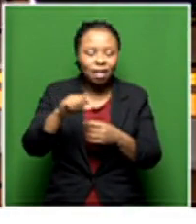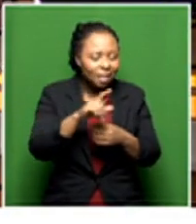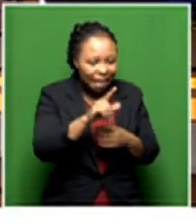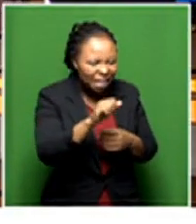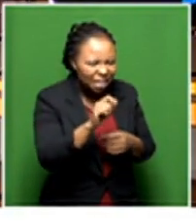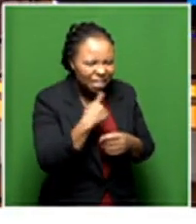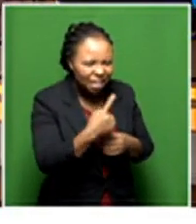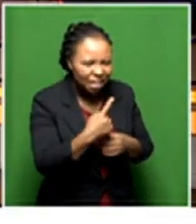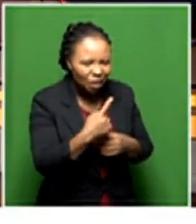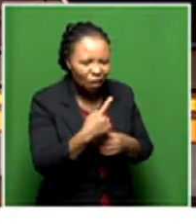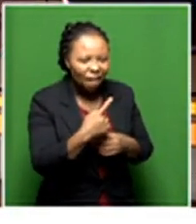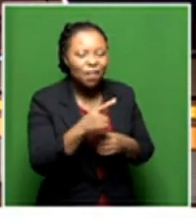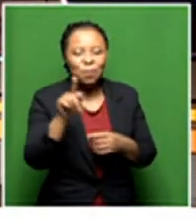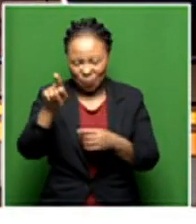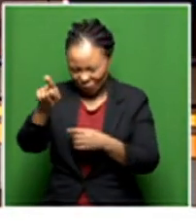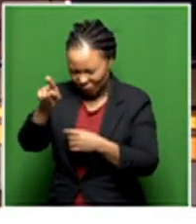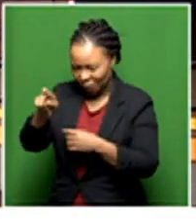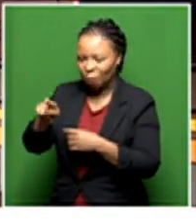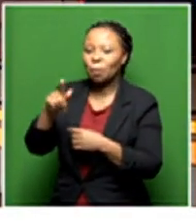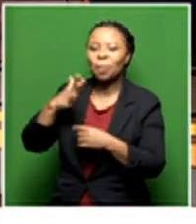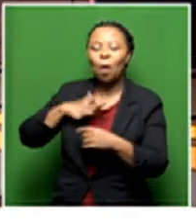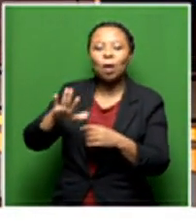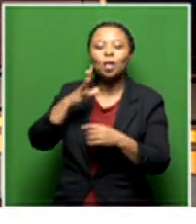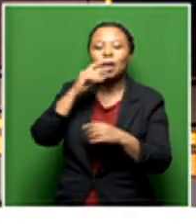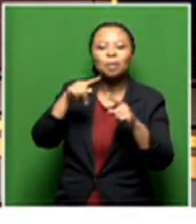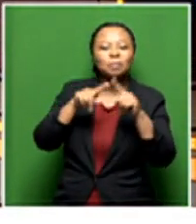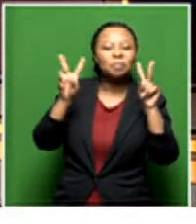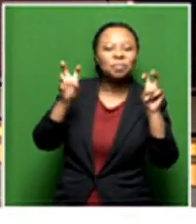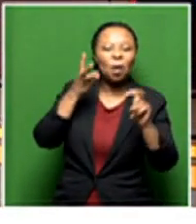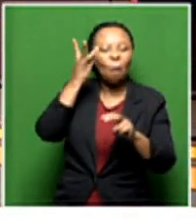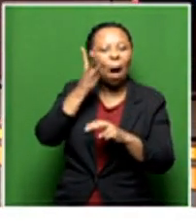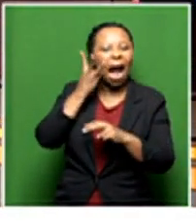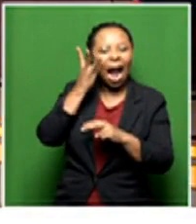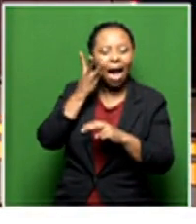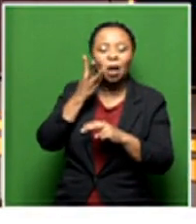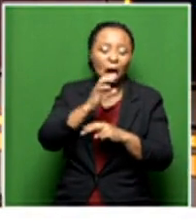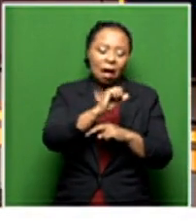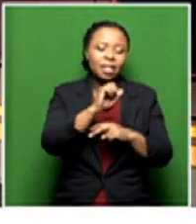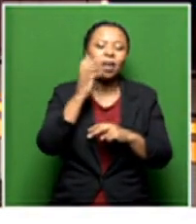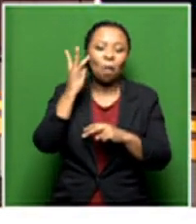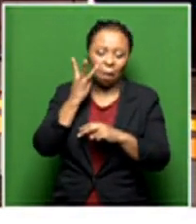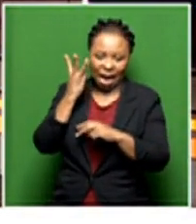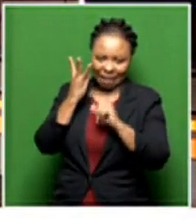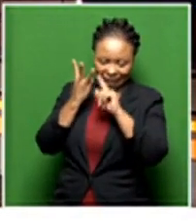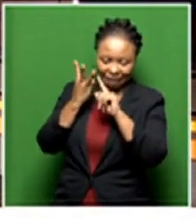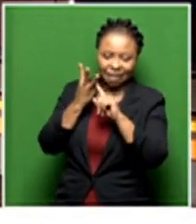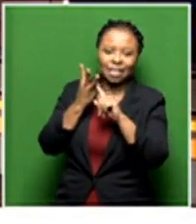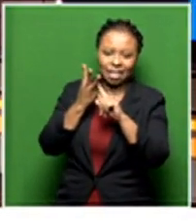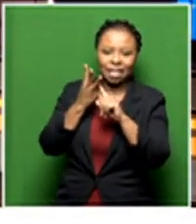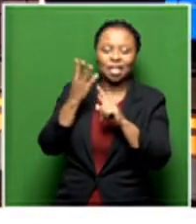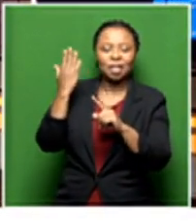again. I also want to talk about wines as well. Why we're talking about drinks, and that's the reason I was talking